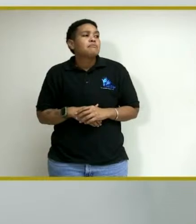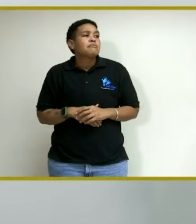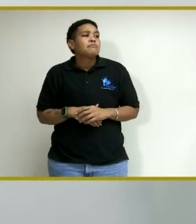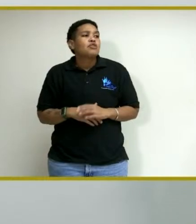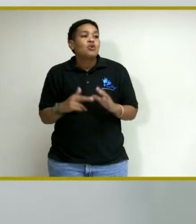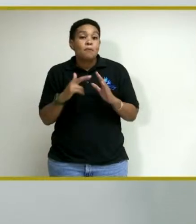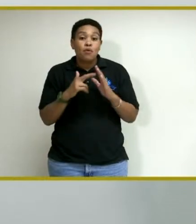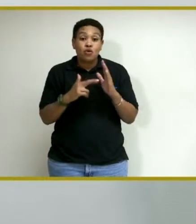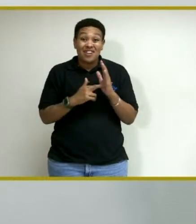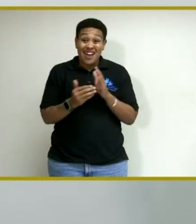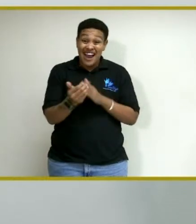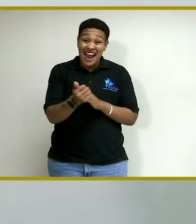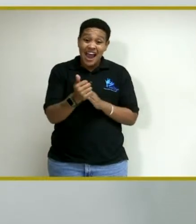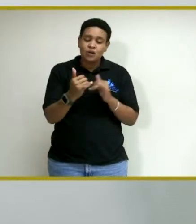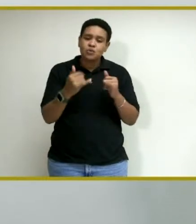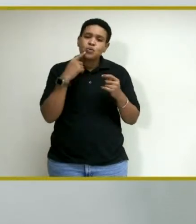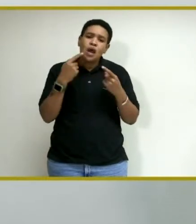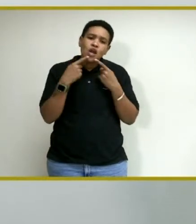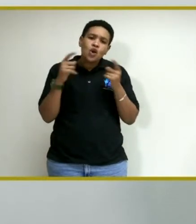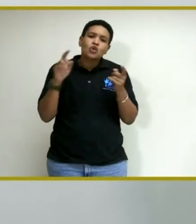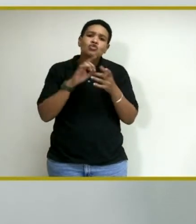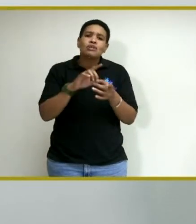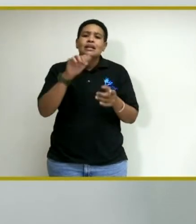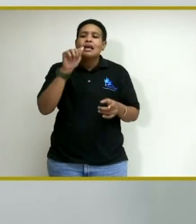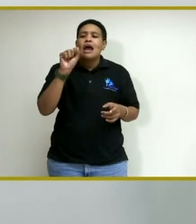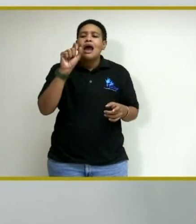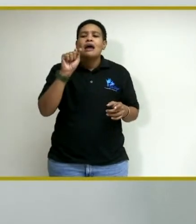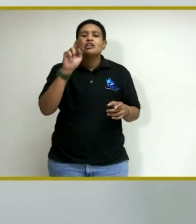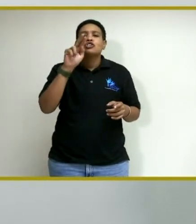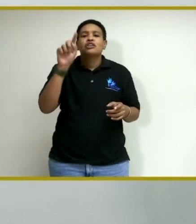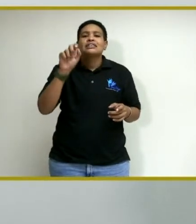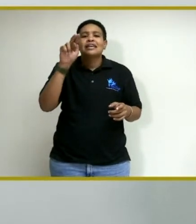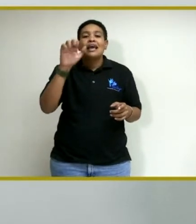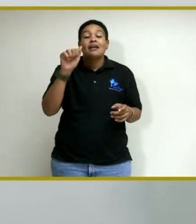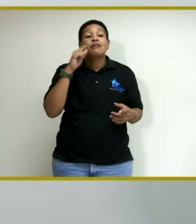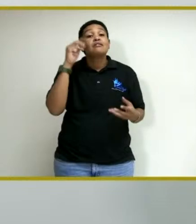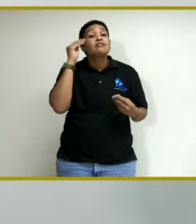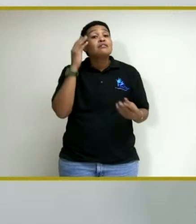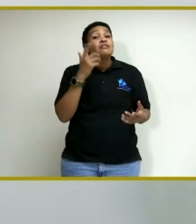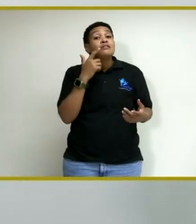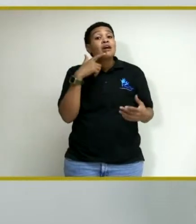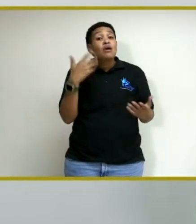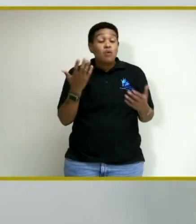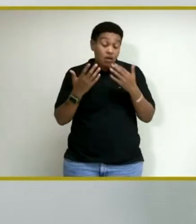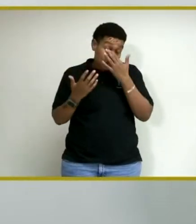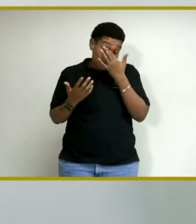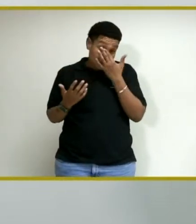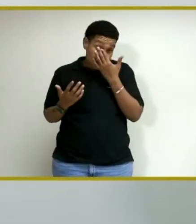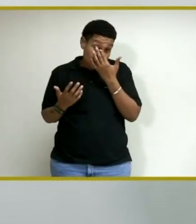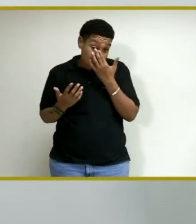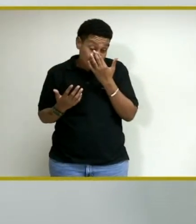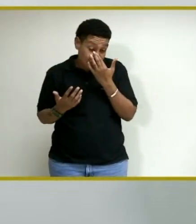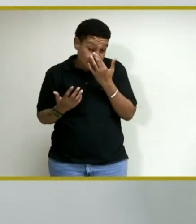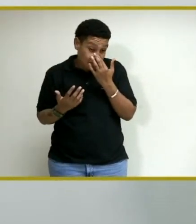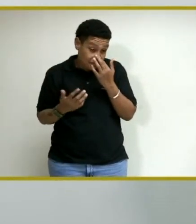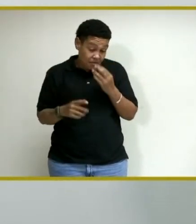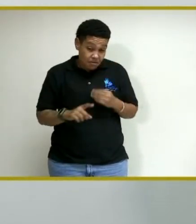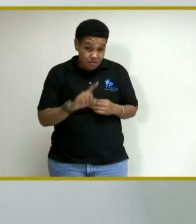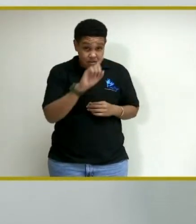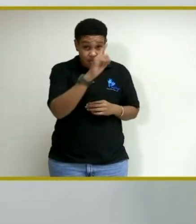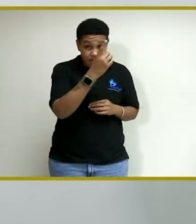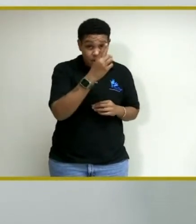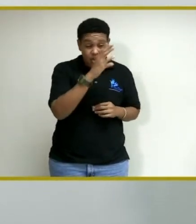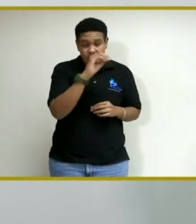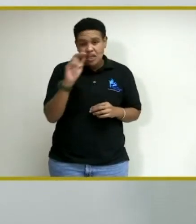protocol guidelines that were announced around AstraZeneca was that the time between your first and